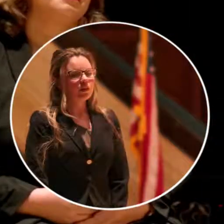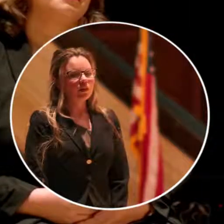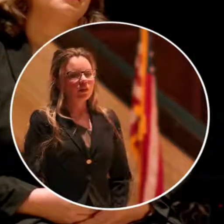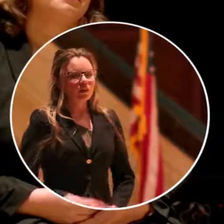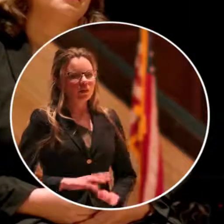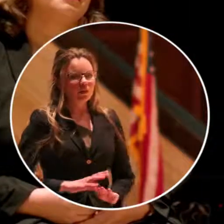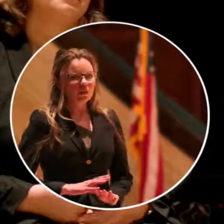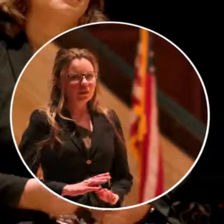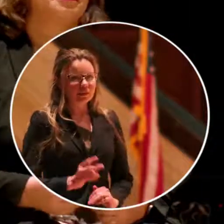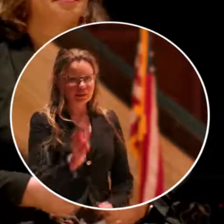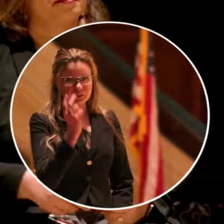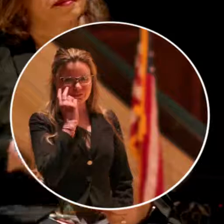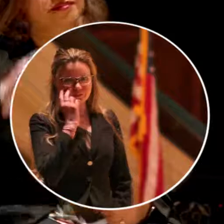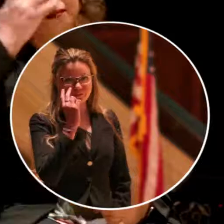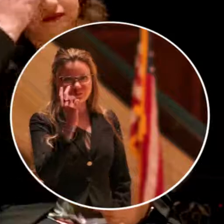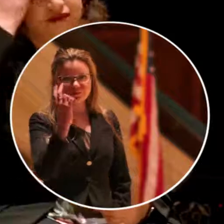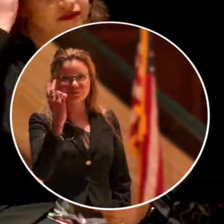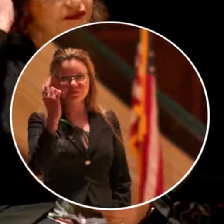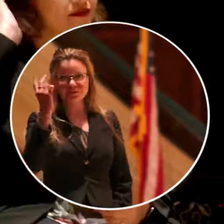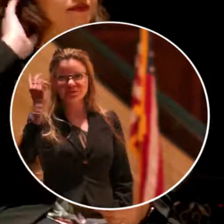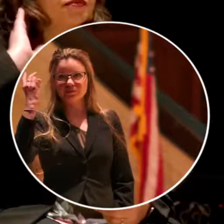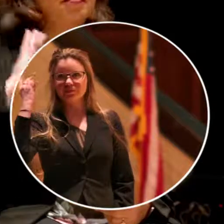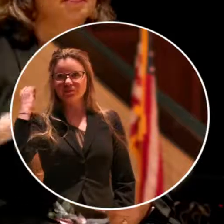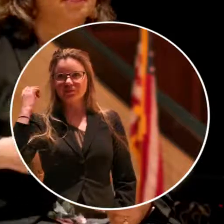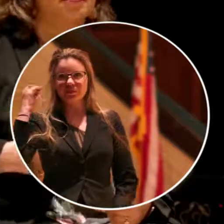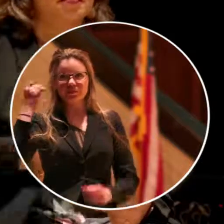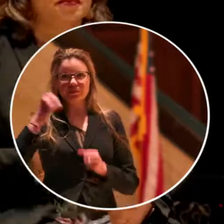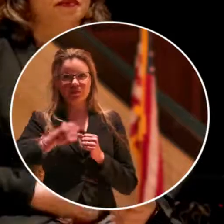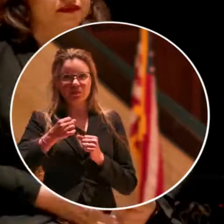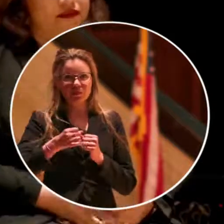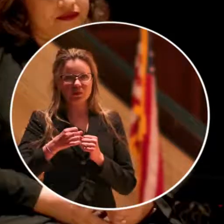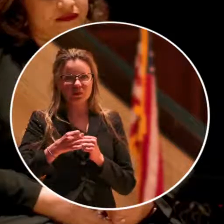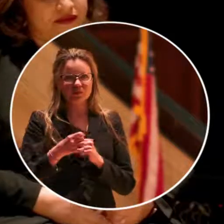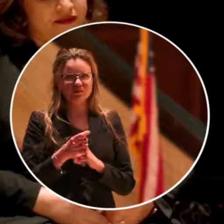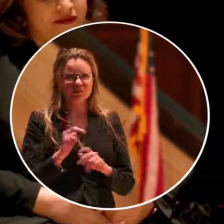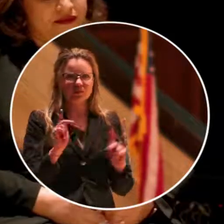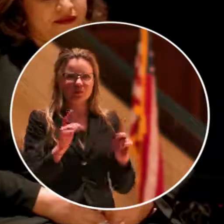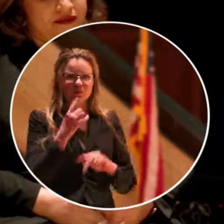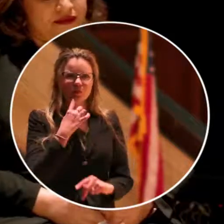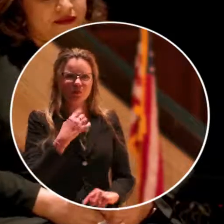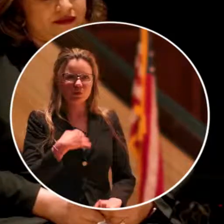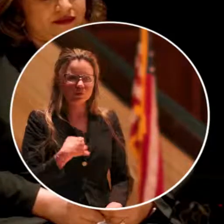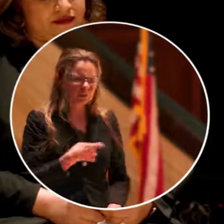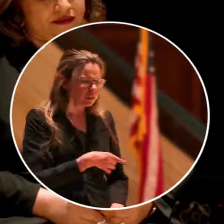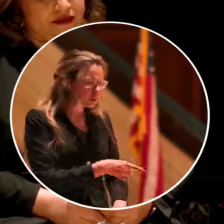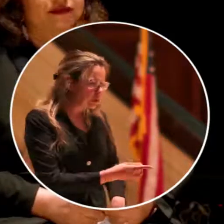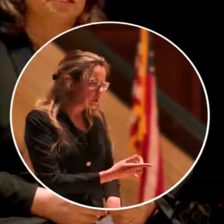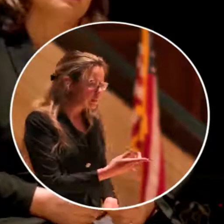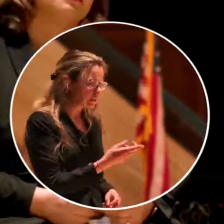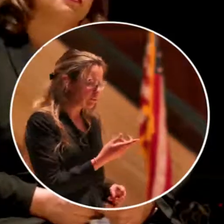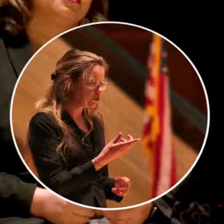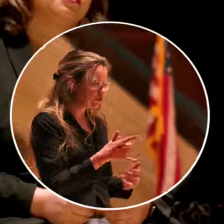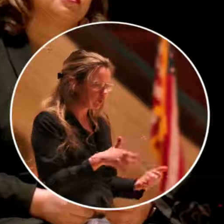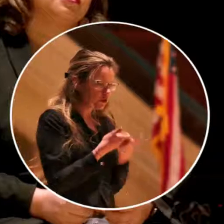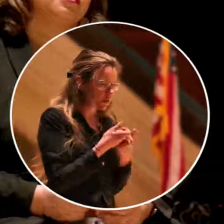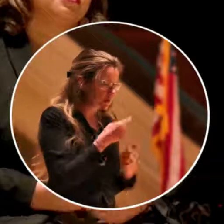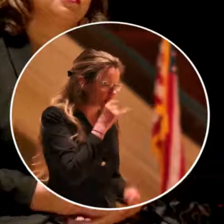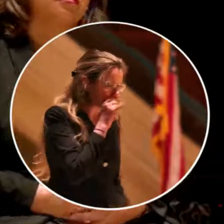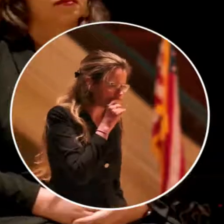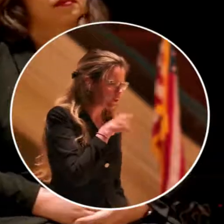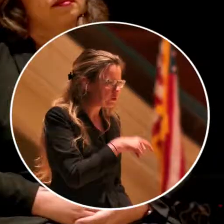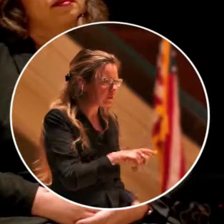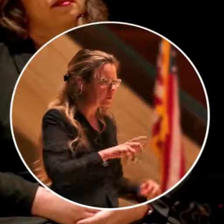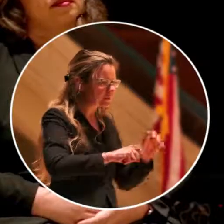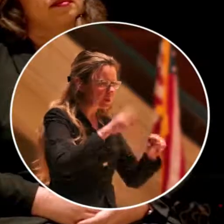As far back as I can remember, I was told how difficult of a child I was, that I used to climb